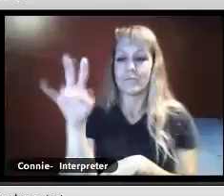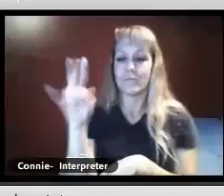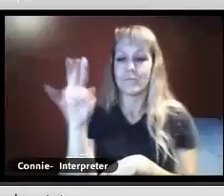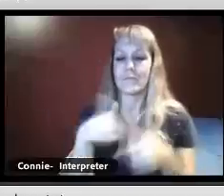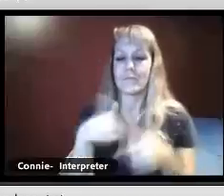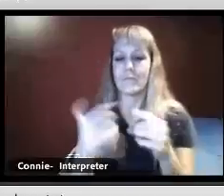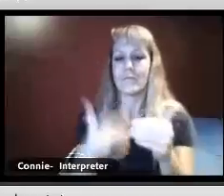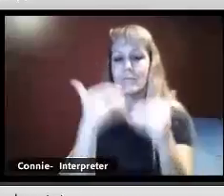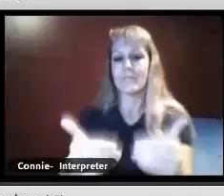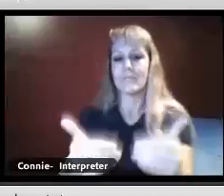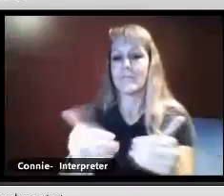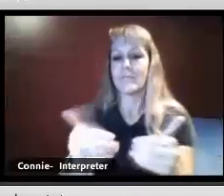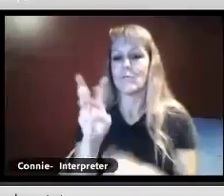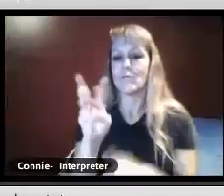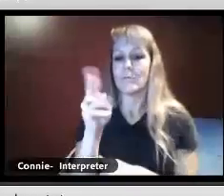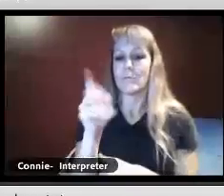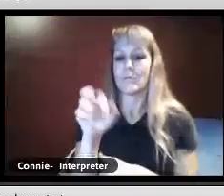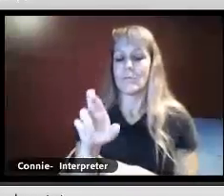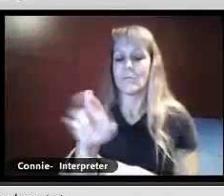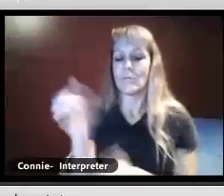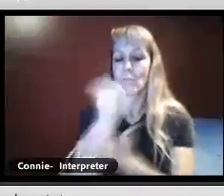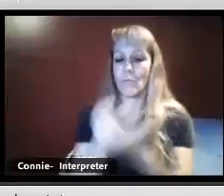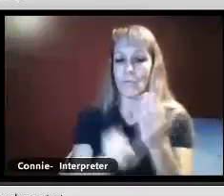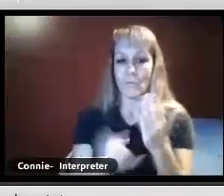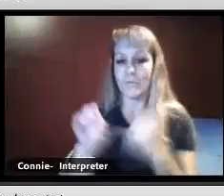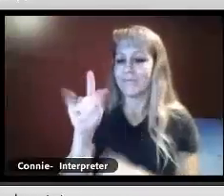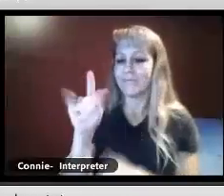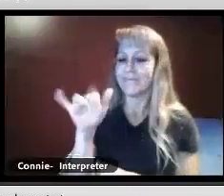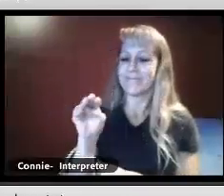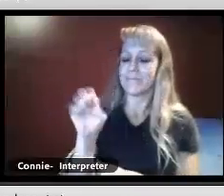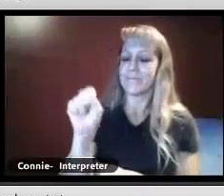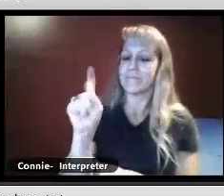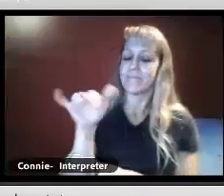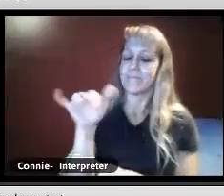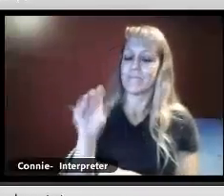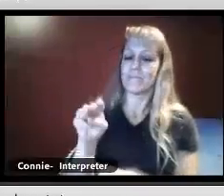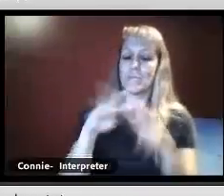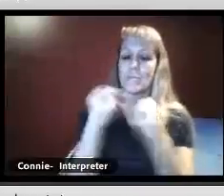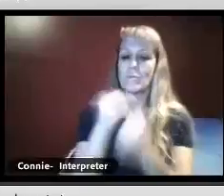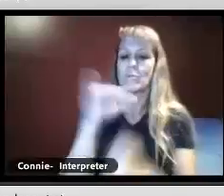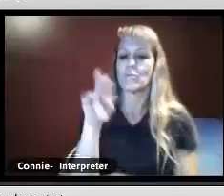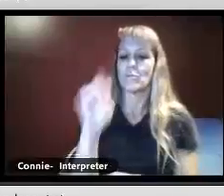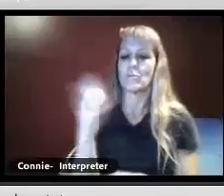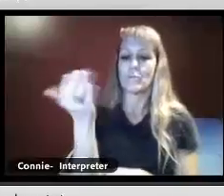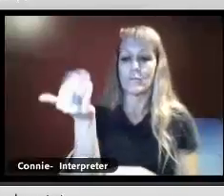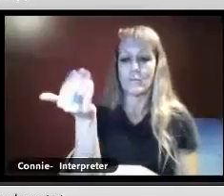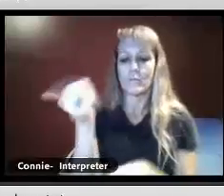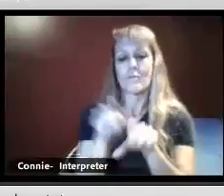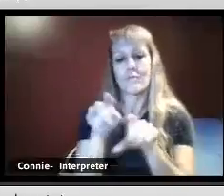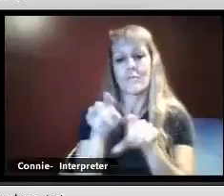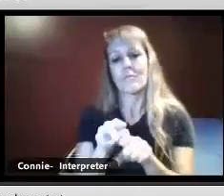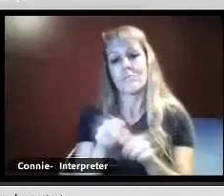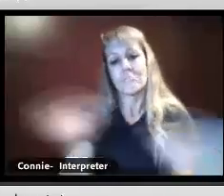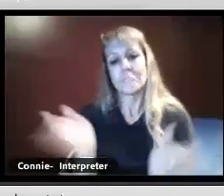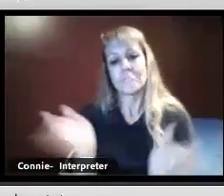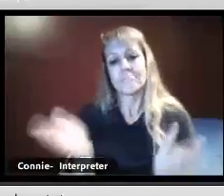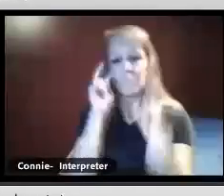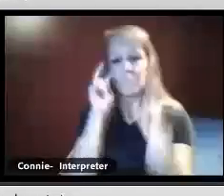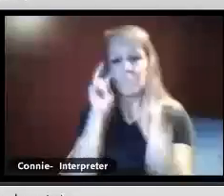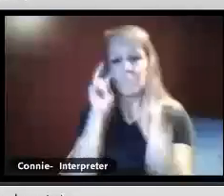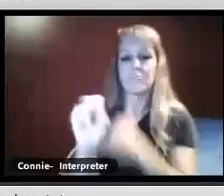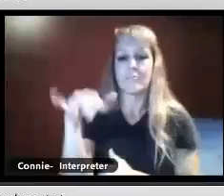webinar, The Arts of STEAM, will take place on June 15th. We also encourage you to look ahead to September 8th,